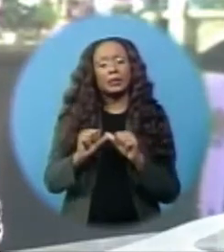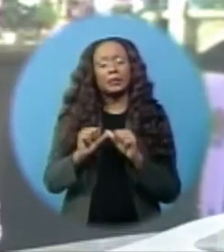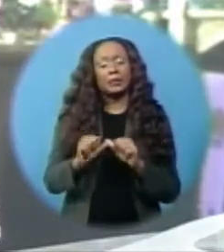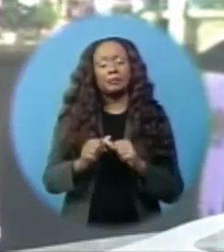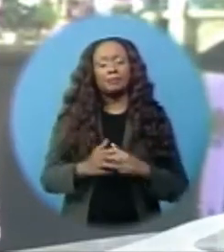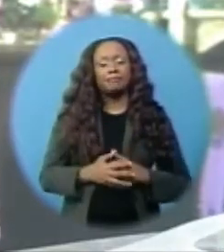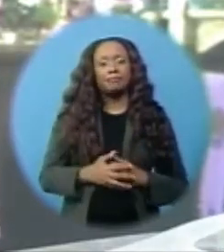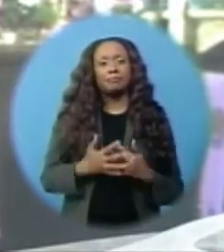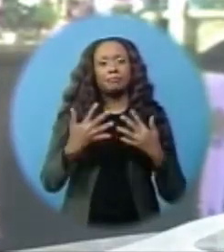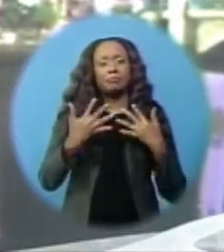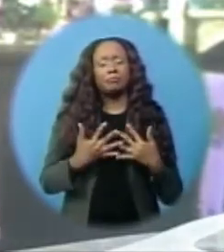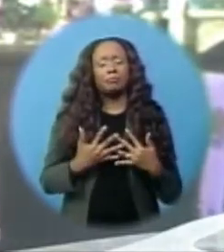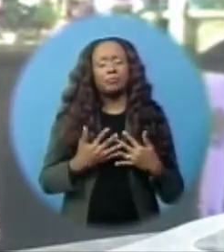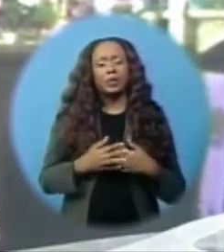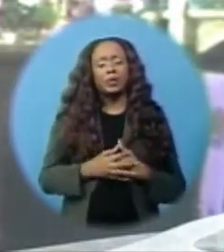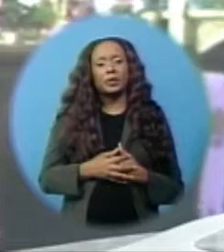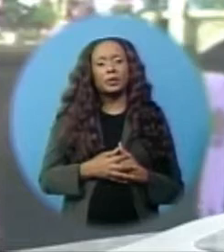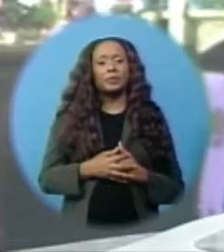are continuing.